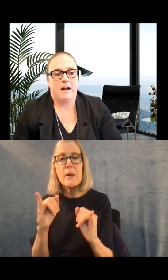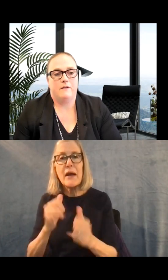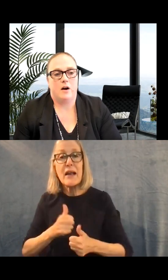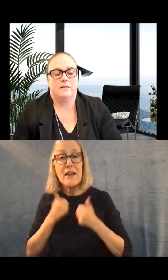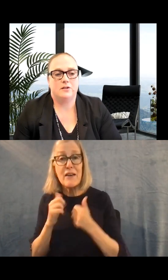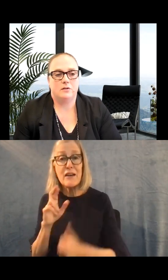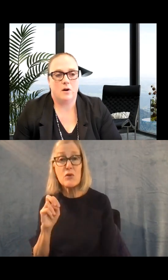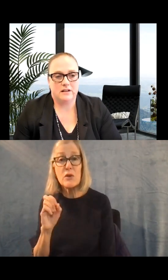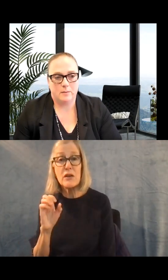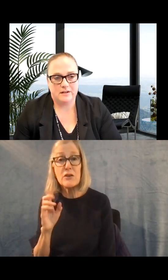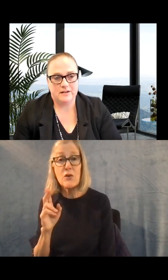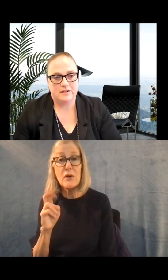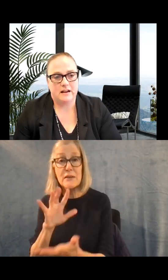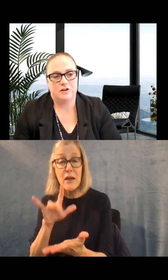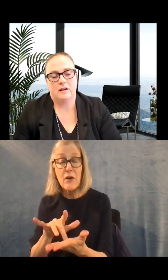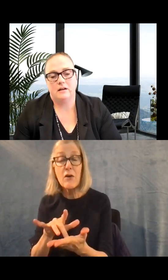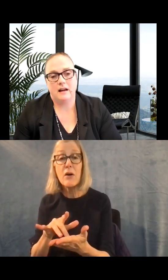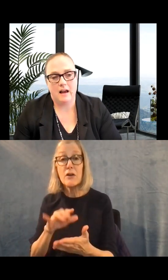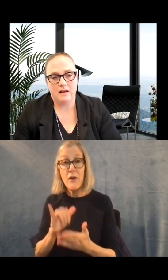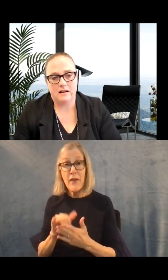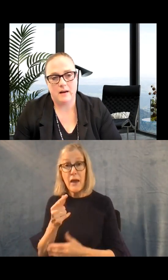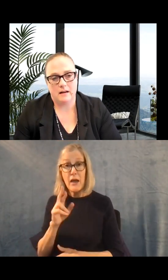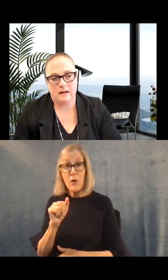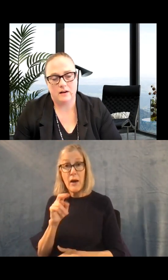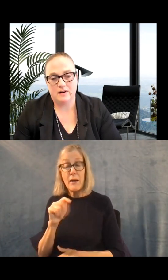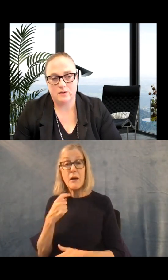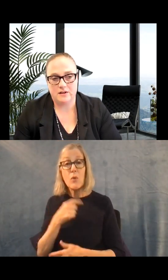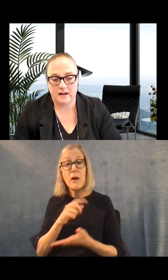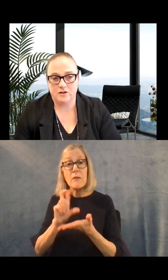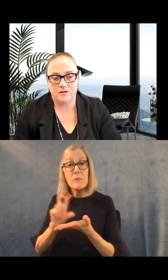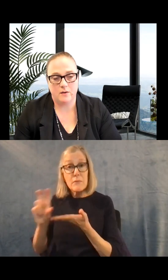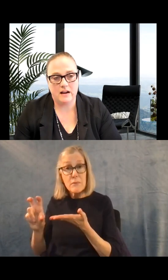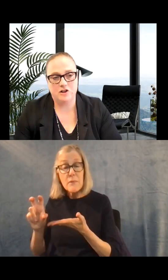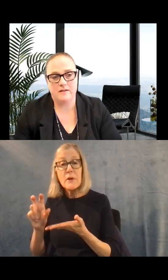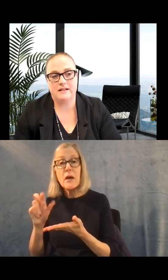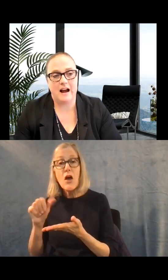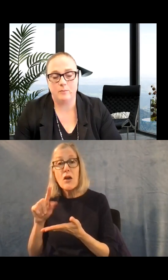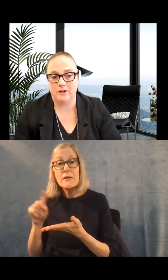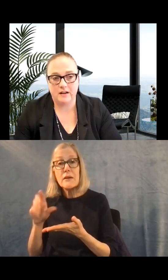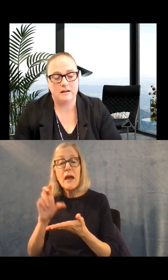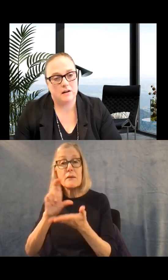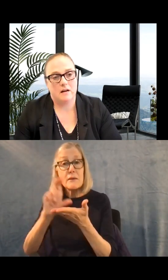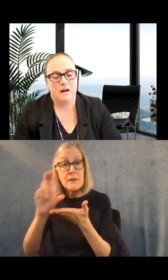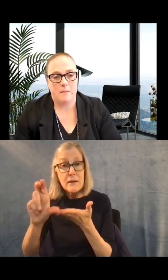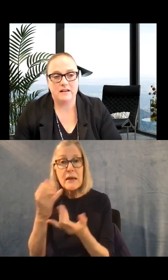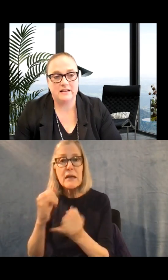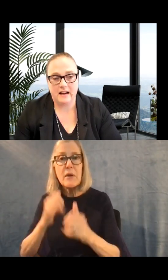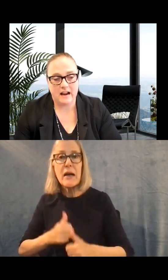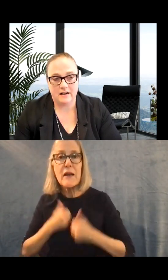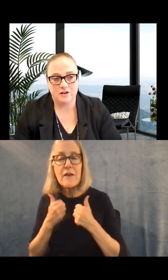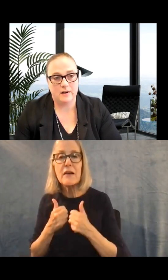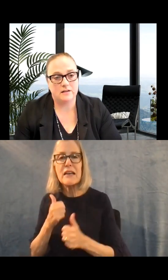we provide funds to the Alzheimer's Association and the Independent Living Resource Center. So they each have a staff person